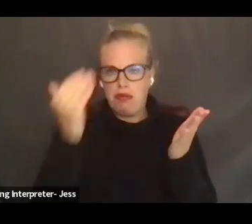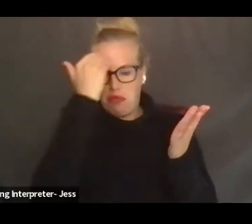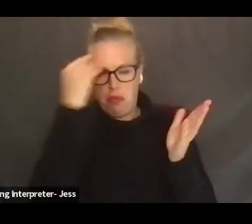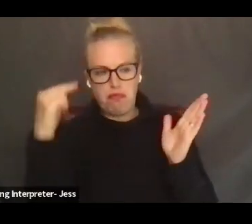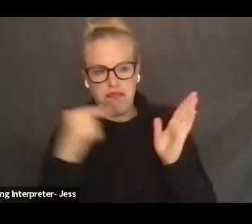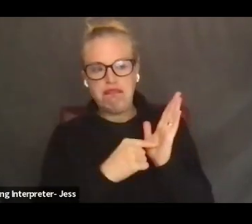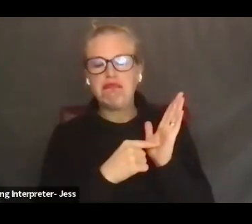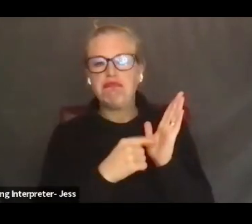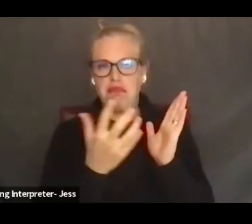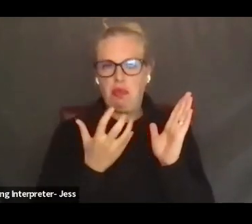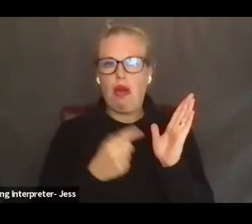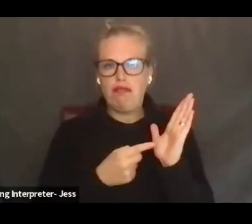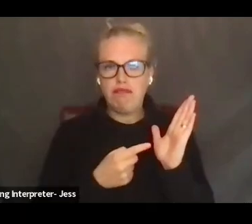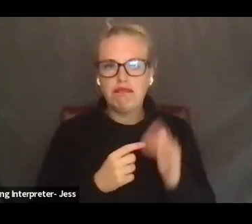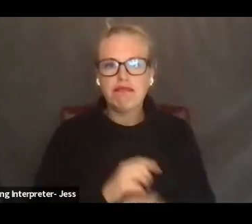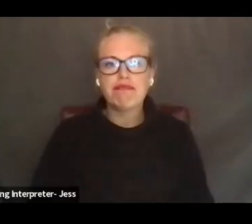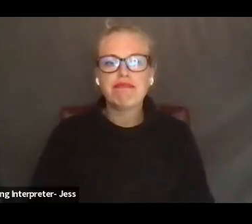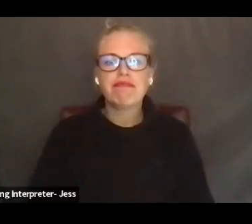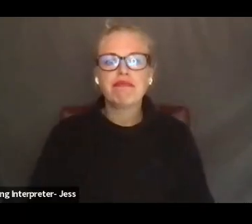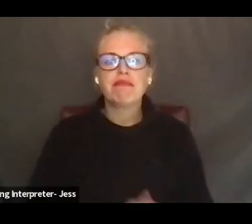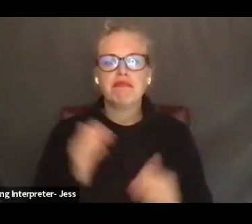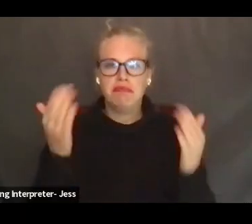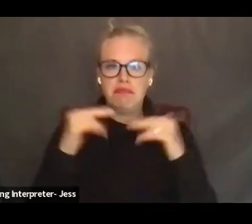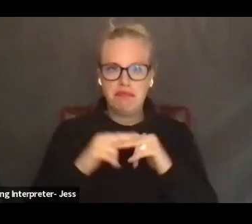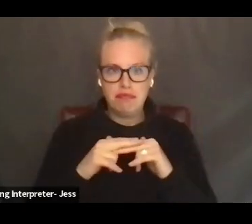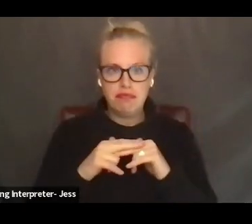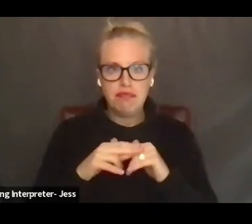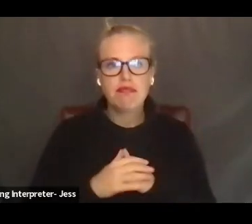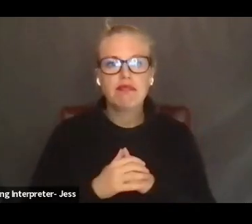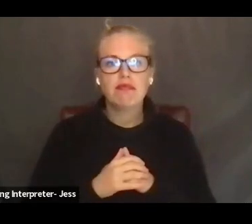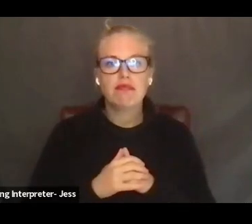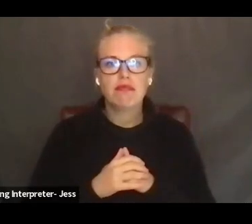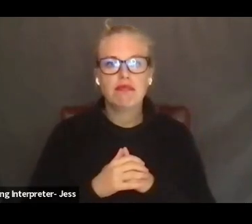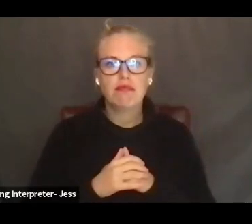All right, let's go to the next slide.